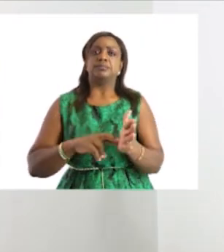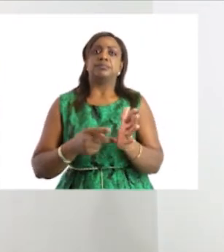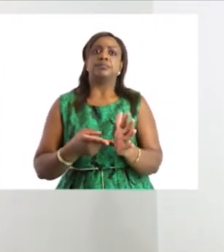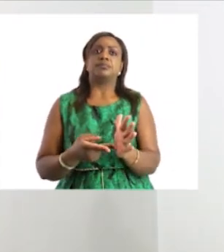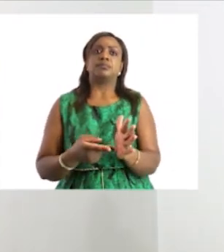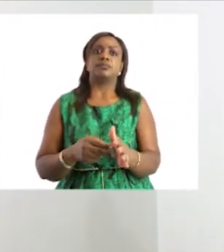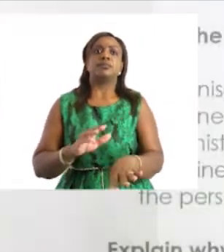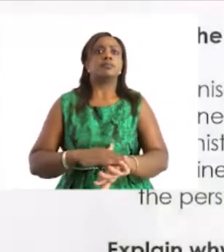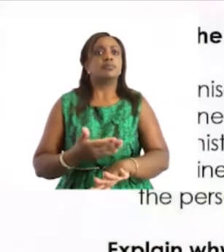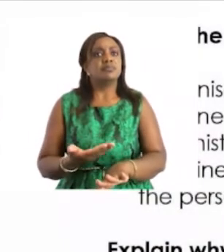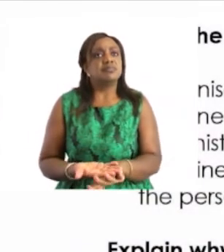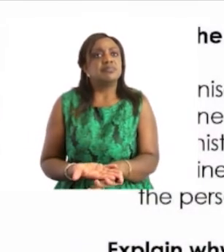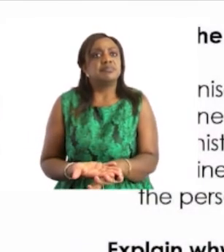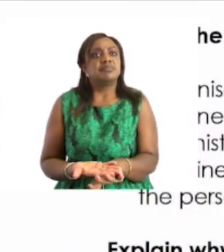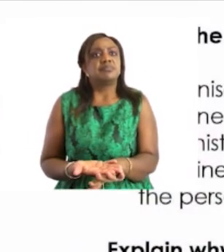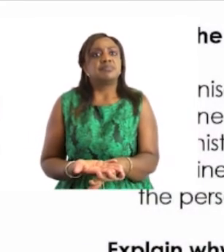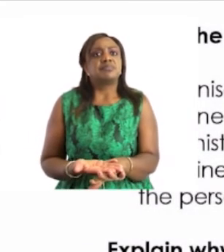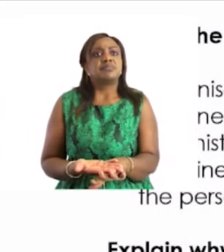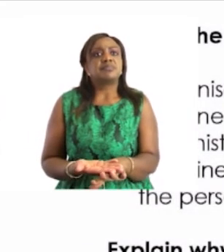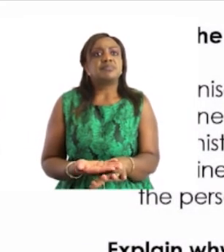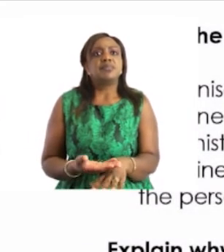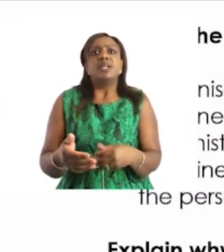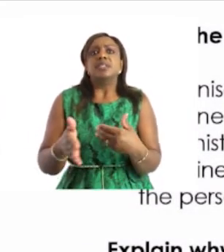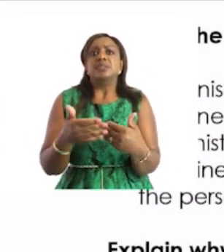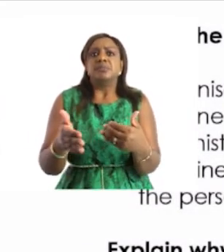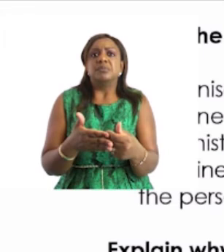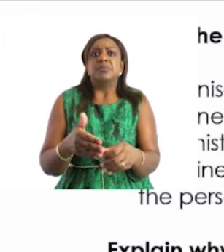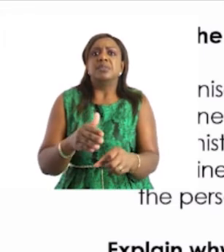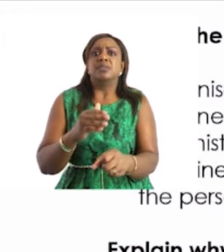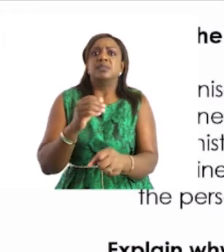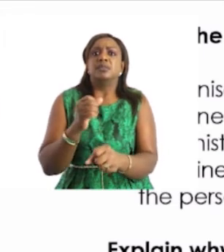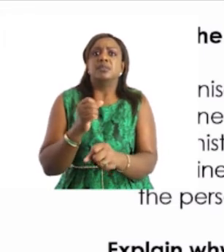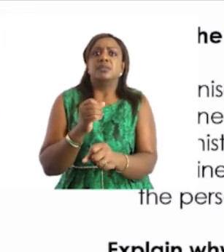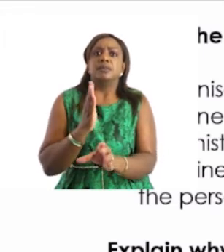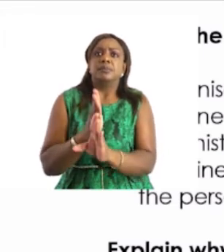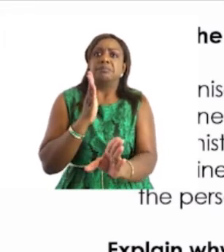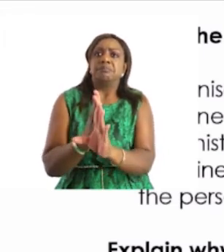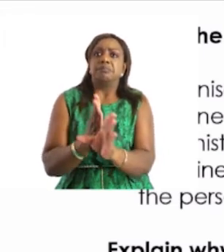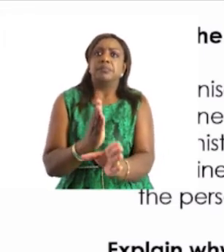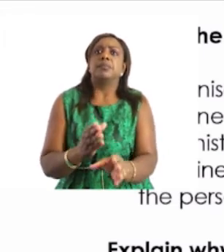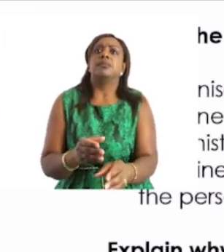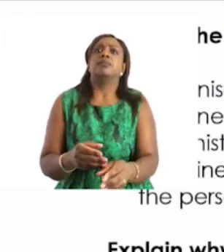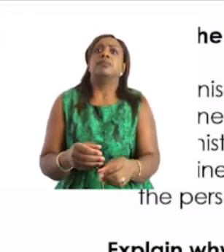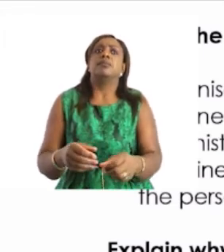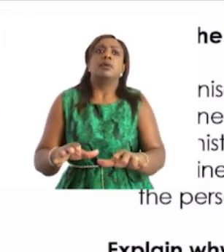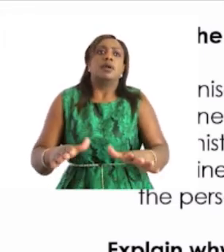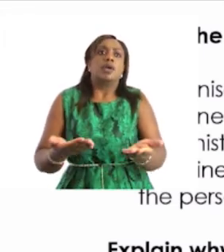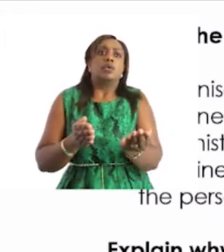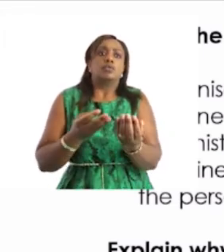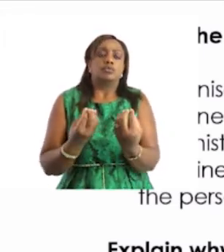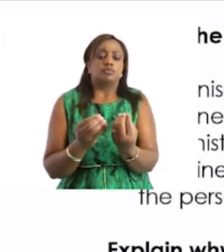says, explain the concept of immunization in simple terms. So I'm going to go through with you at home. I hope you are watching and really following.